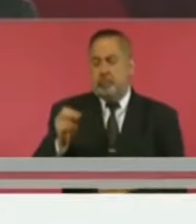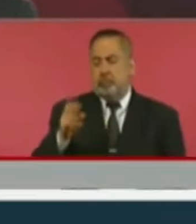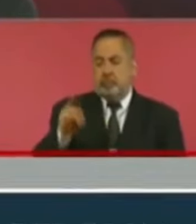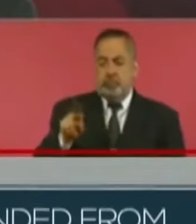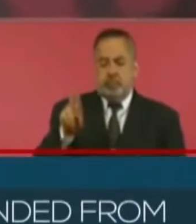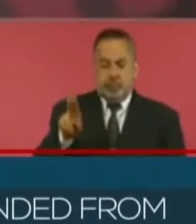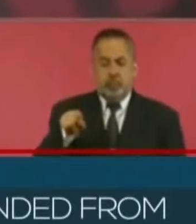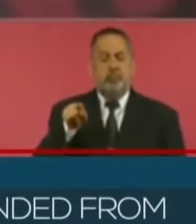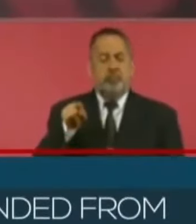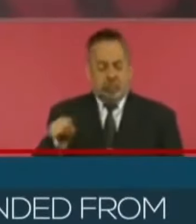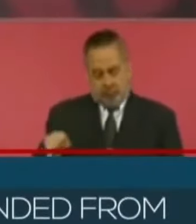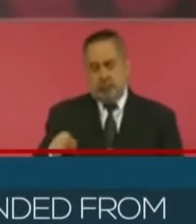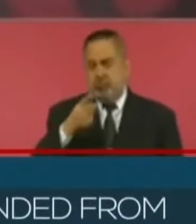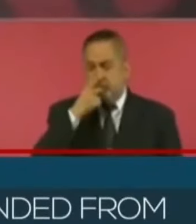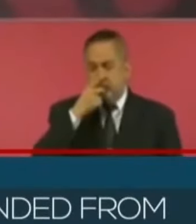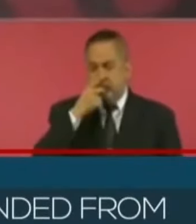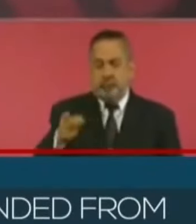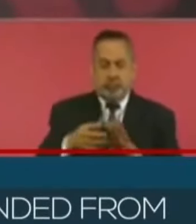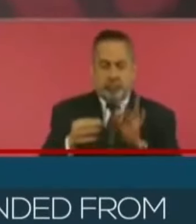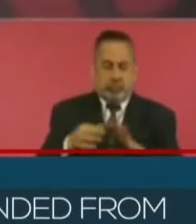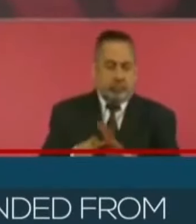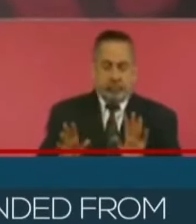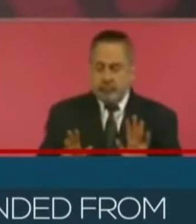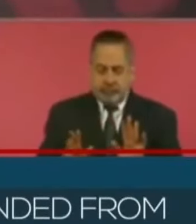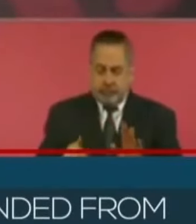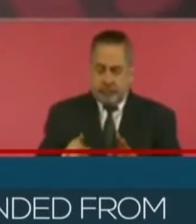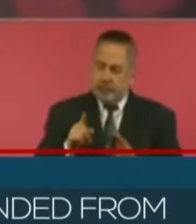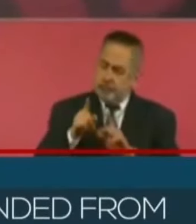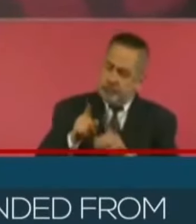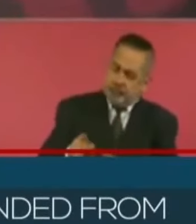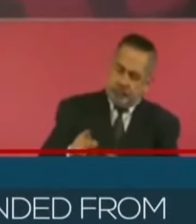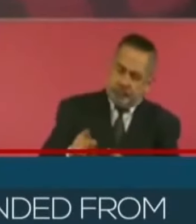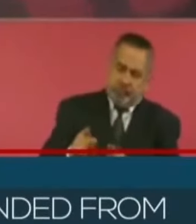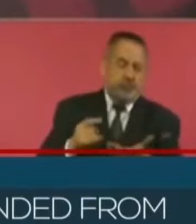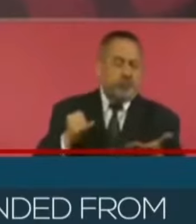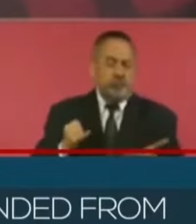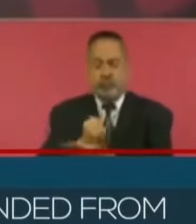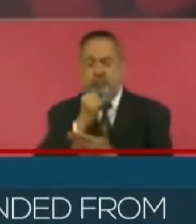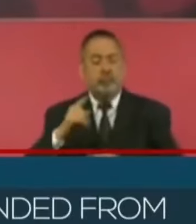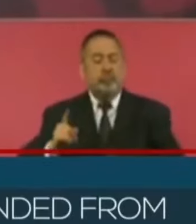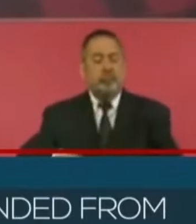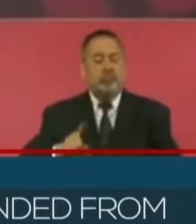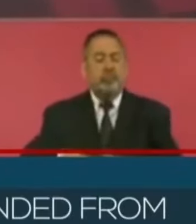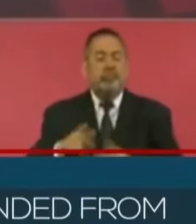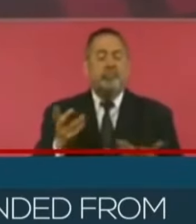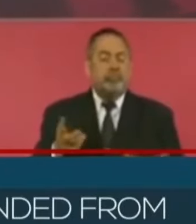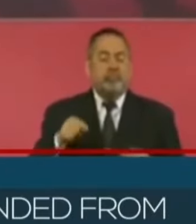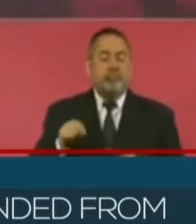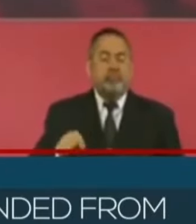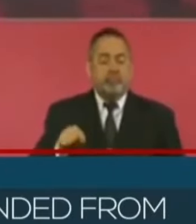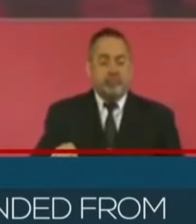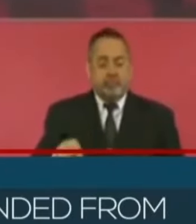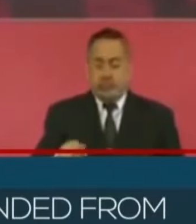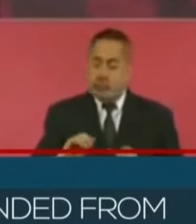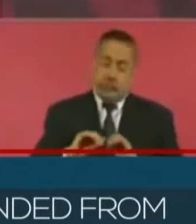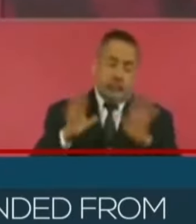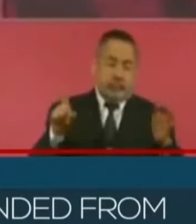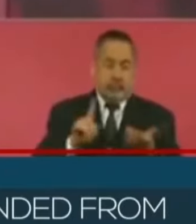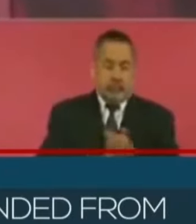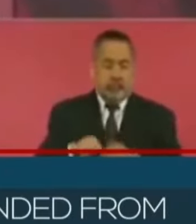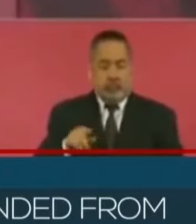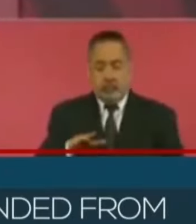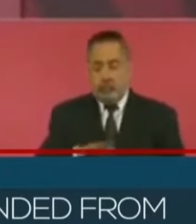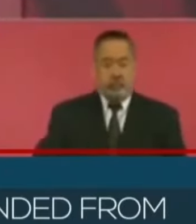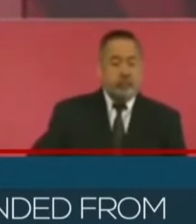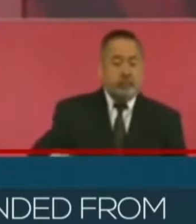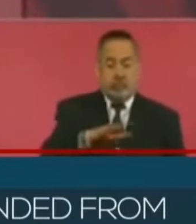decide. So we are going to the Court of Justice. And we are asking for Ecuador to be suspended from